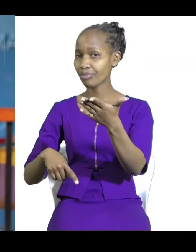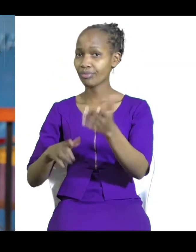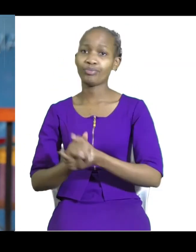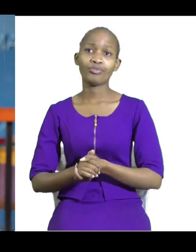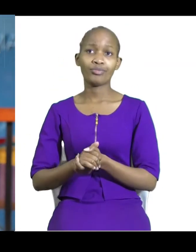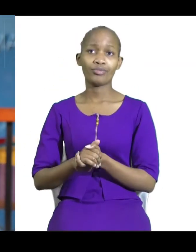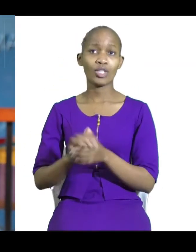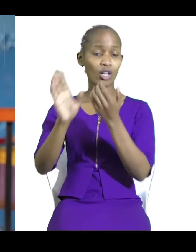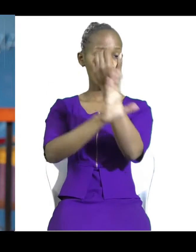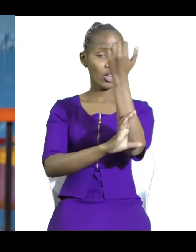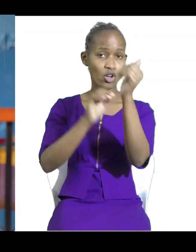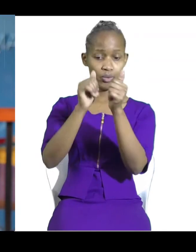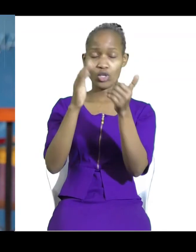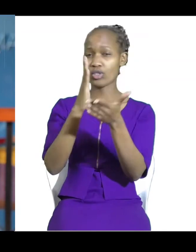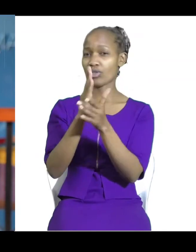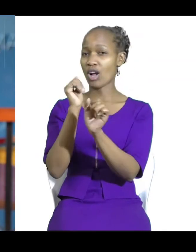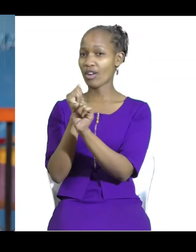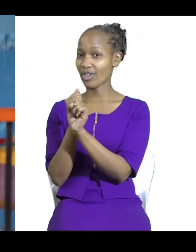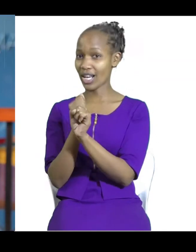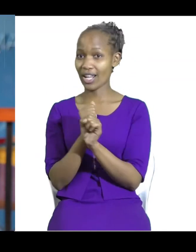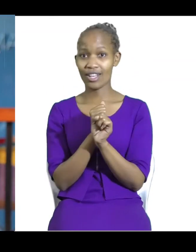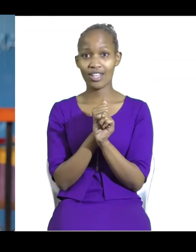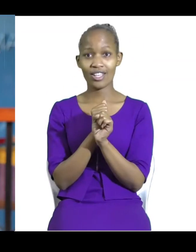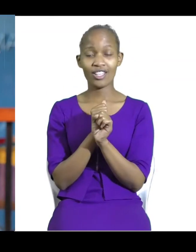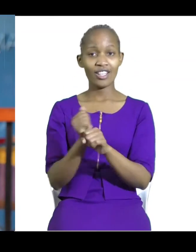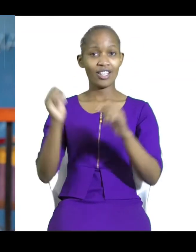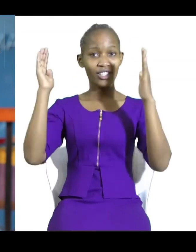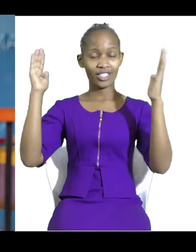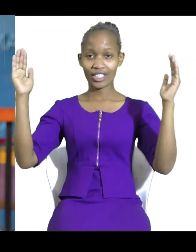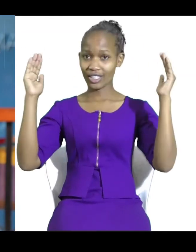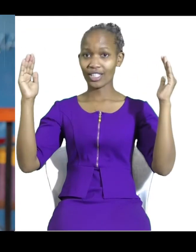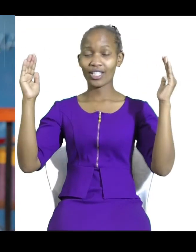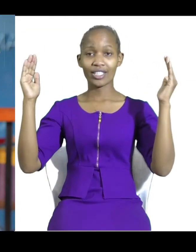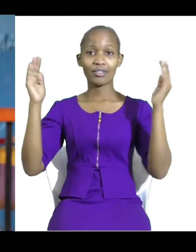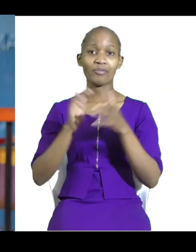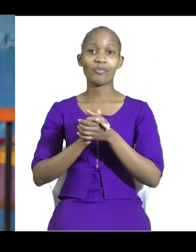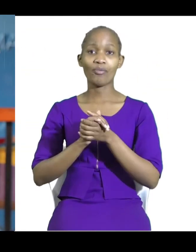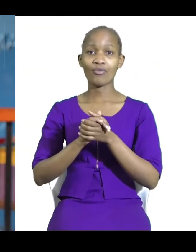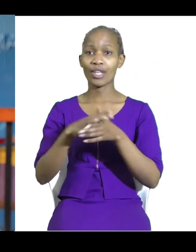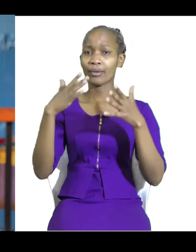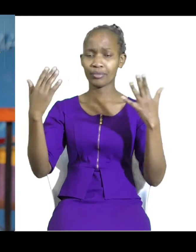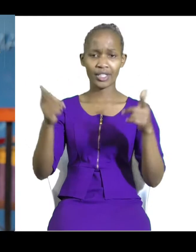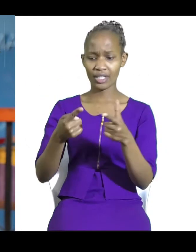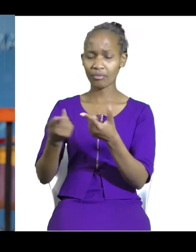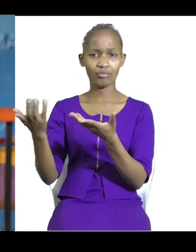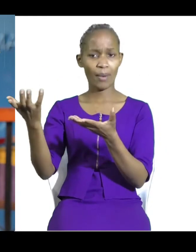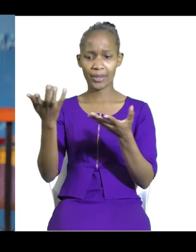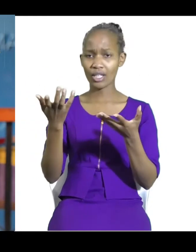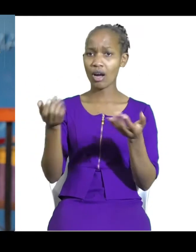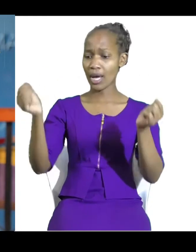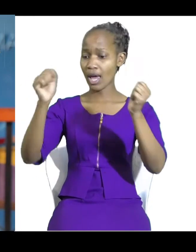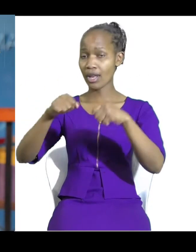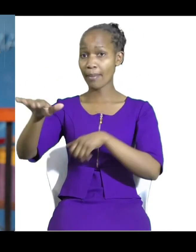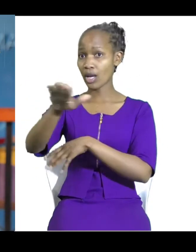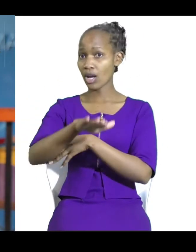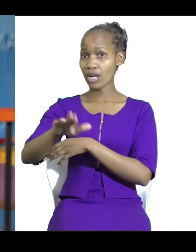of countries that have actually done great strides around bringing